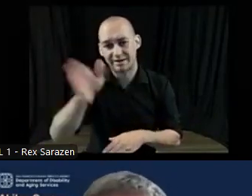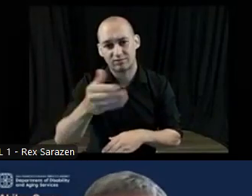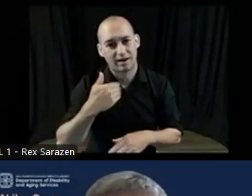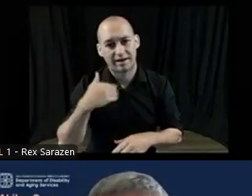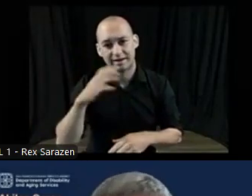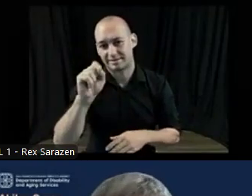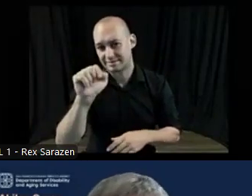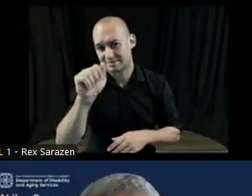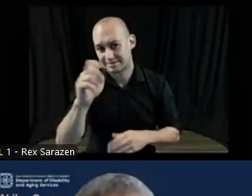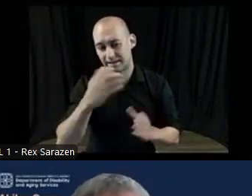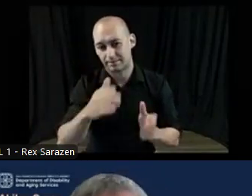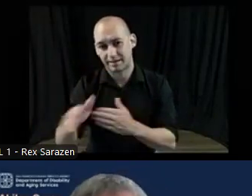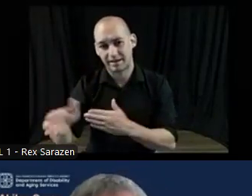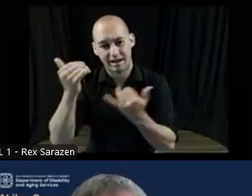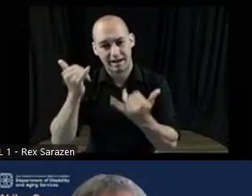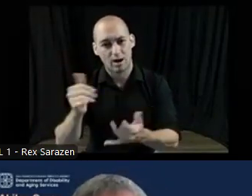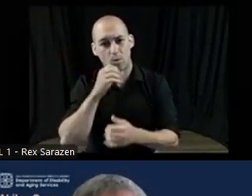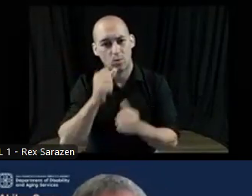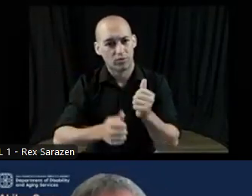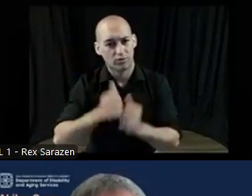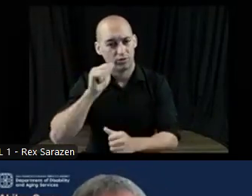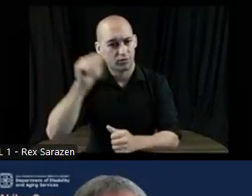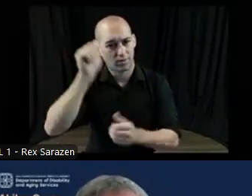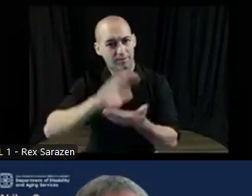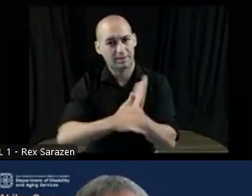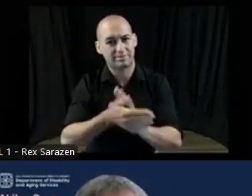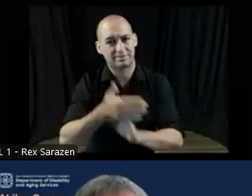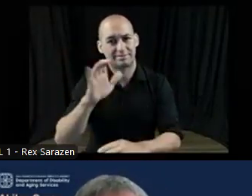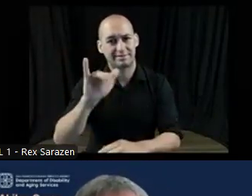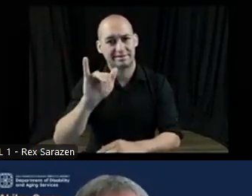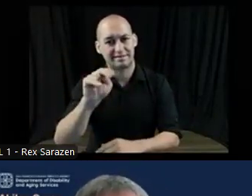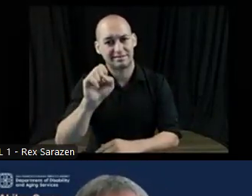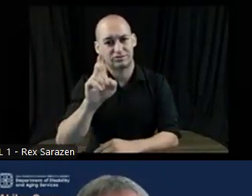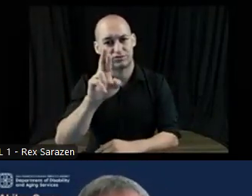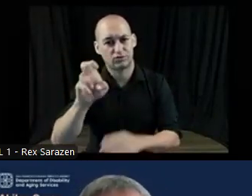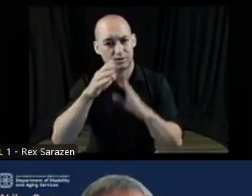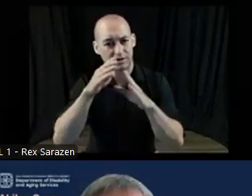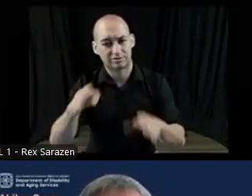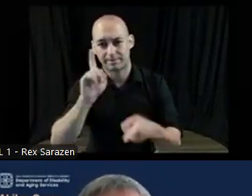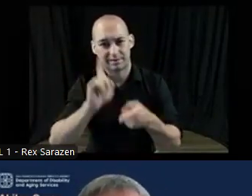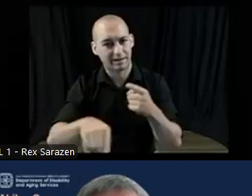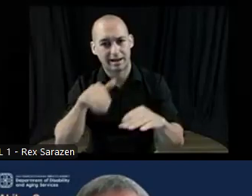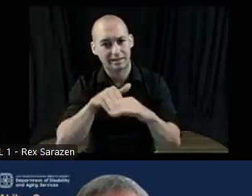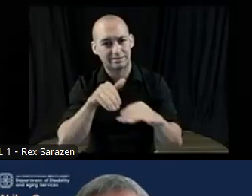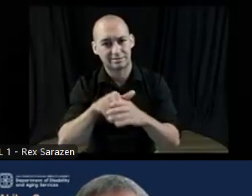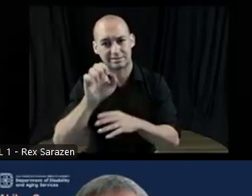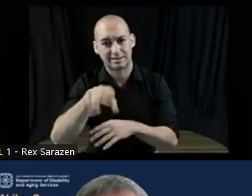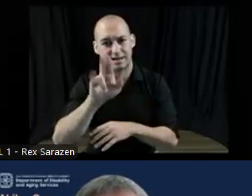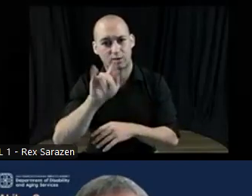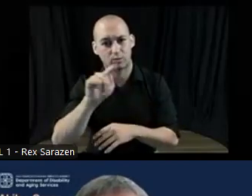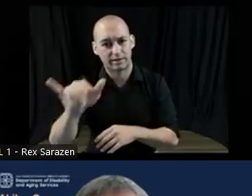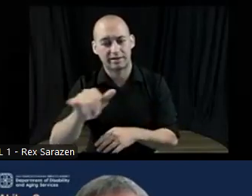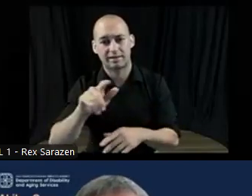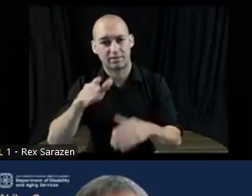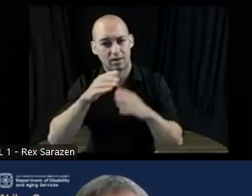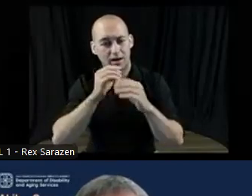that is becoming housing insecure because they can't access any of the equity that's in the home because the home's not in their name. It's